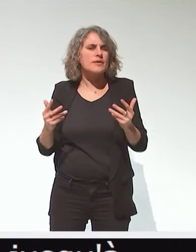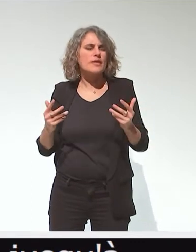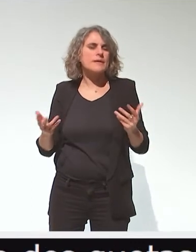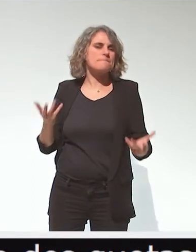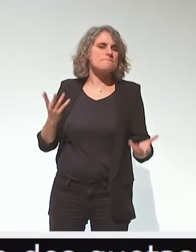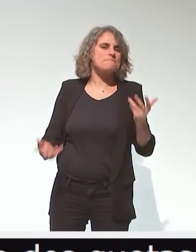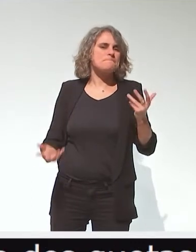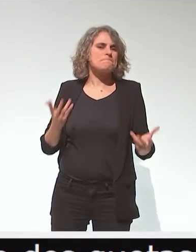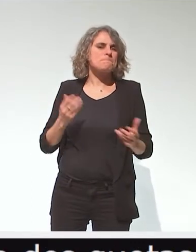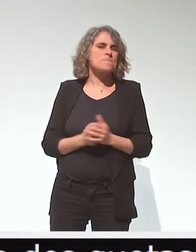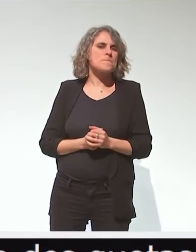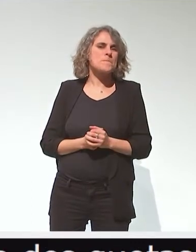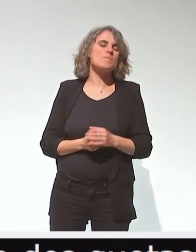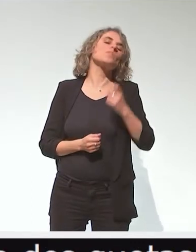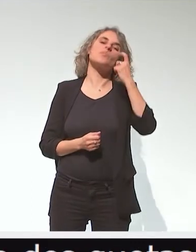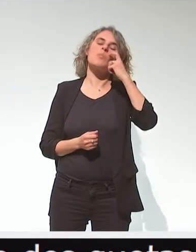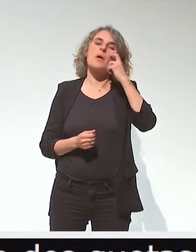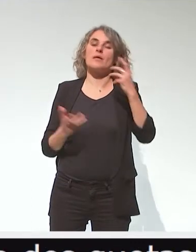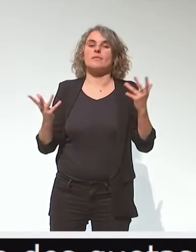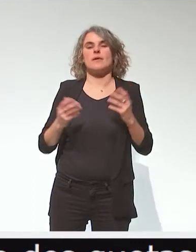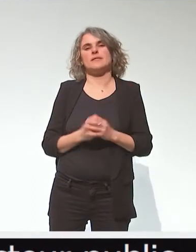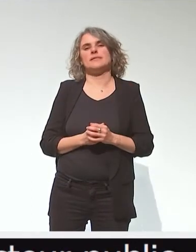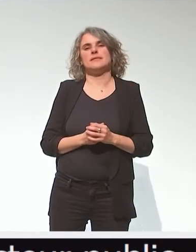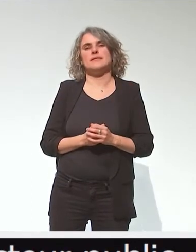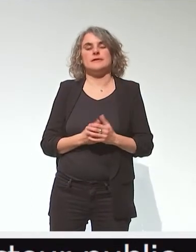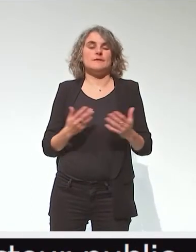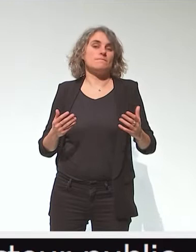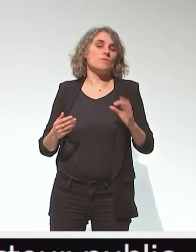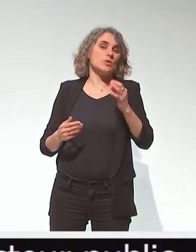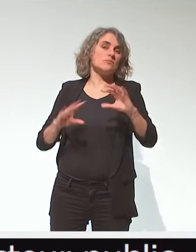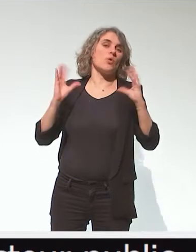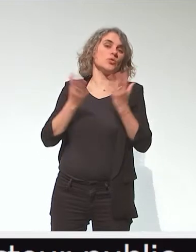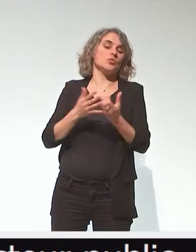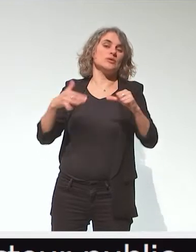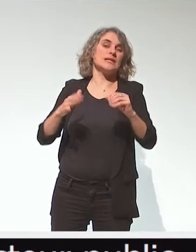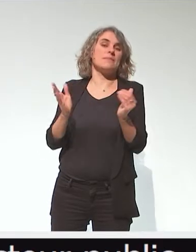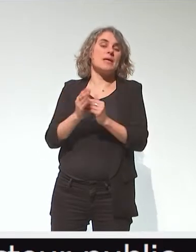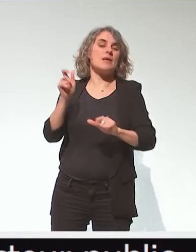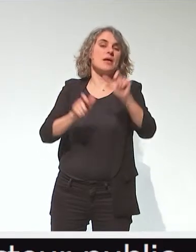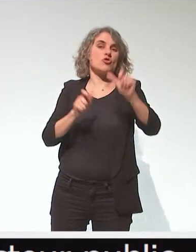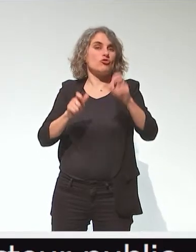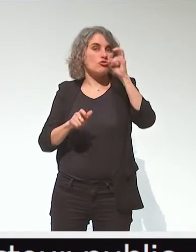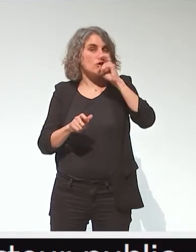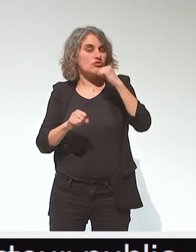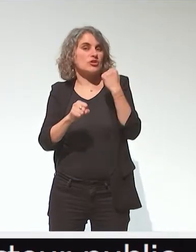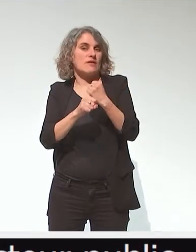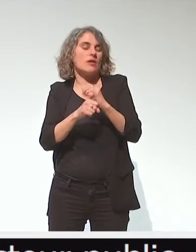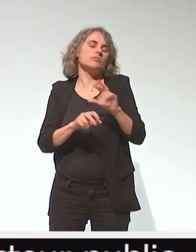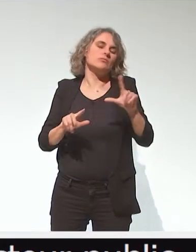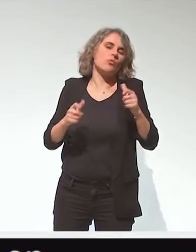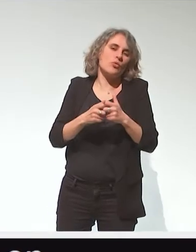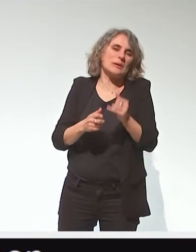Luxembourg, we compare the figures, and what we see is that out of 16,000 job